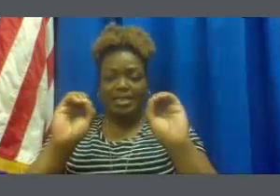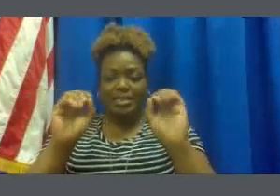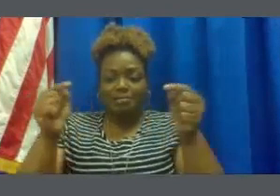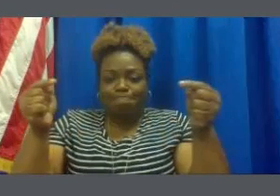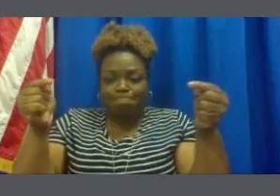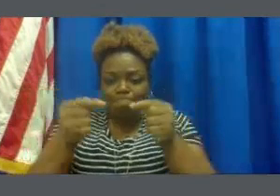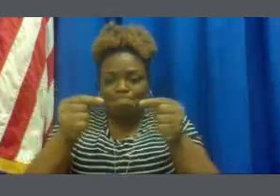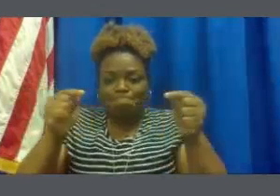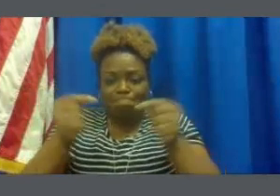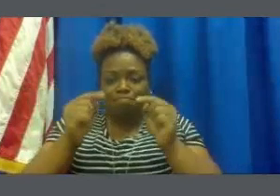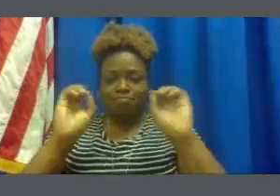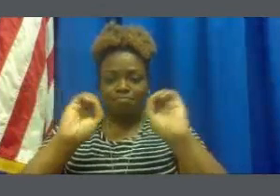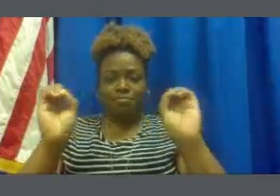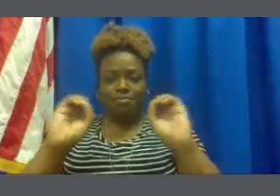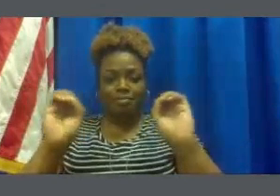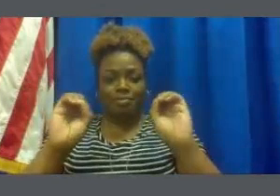Painless.